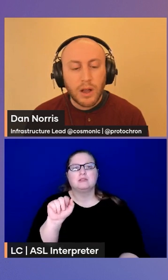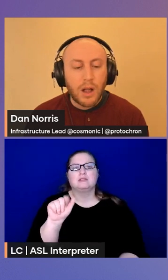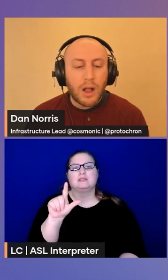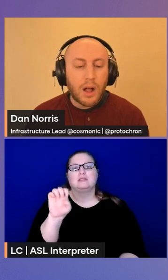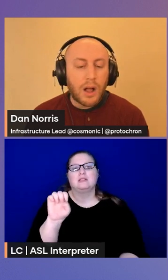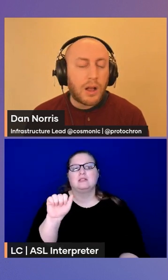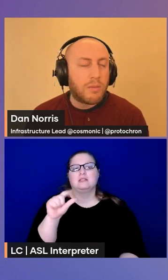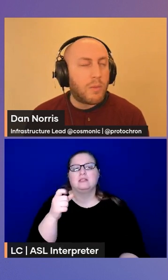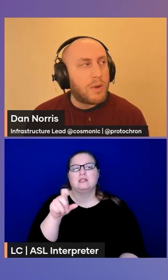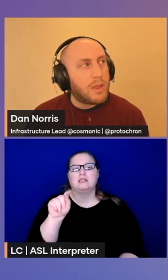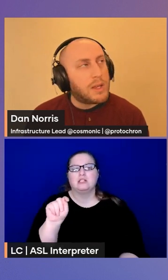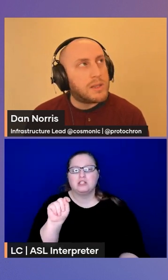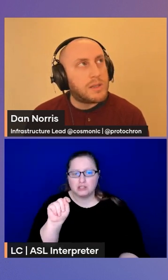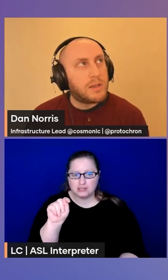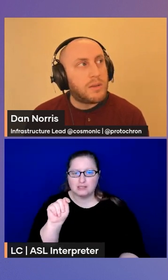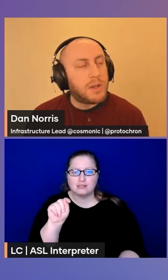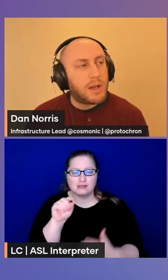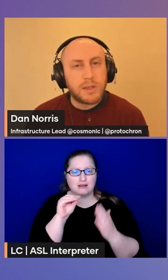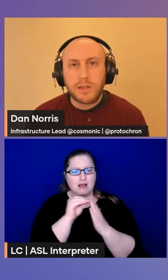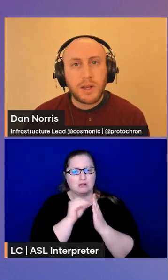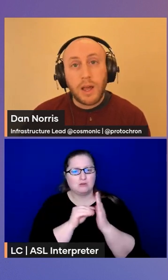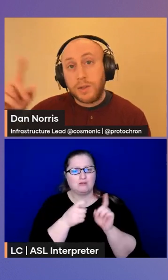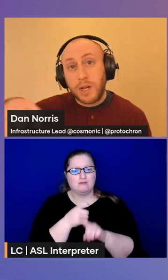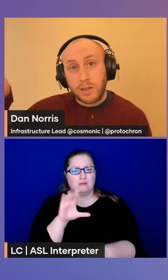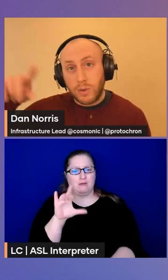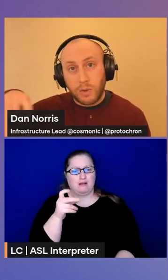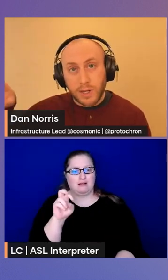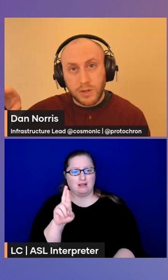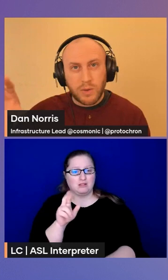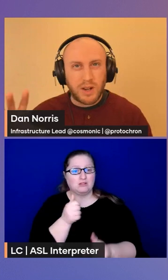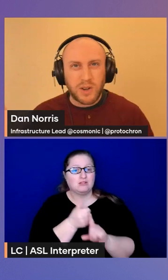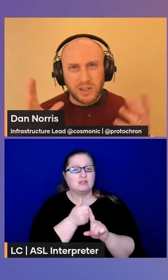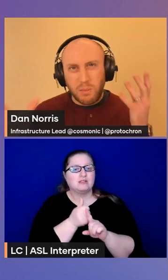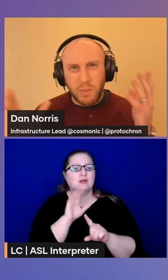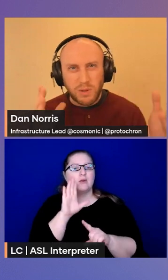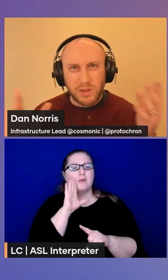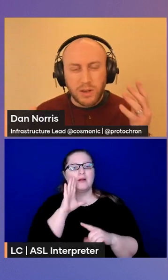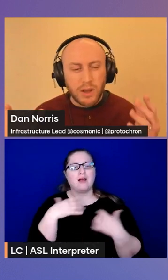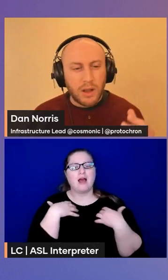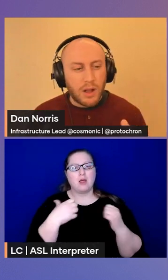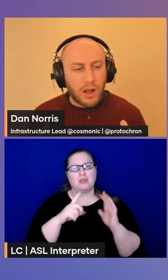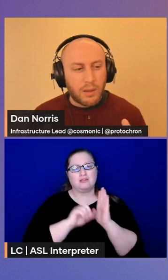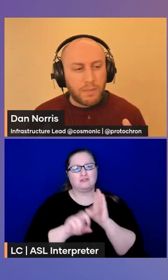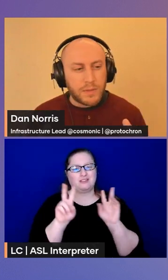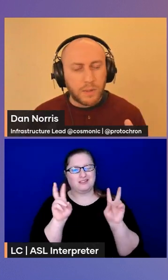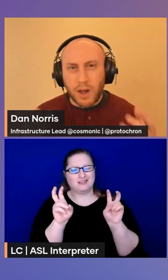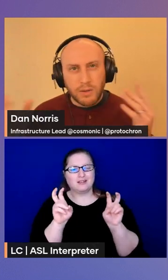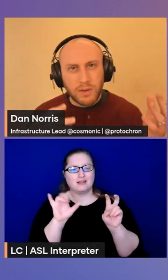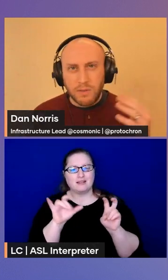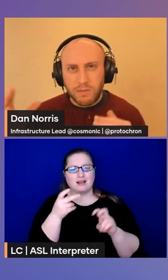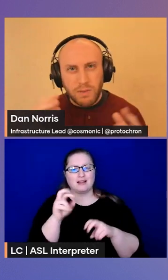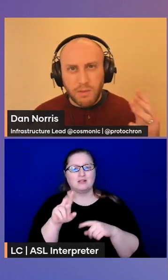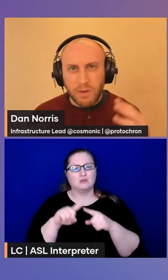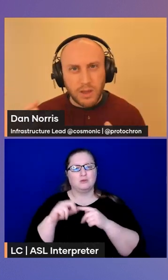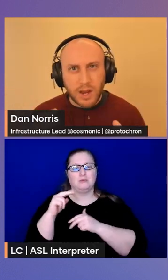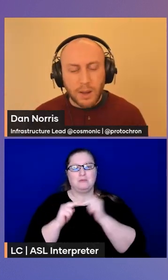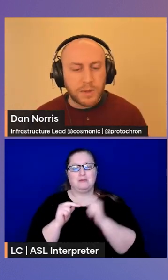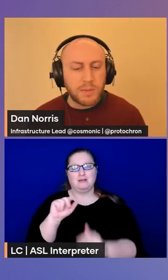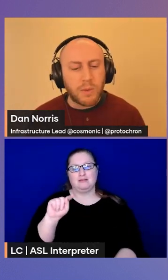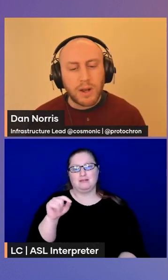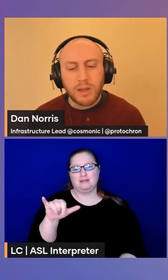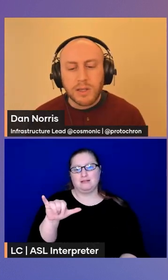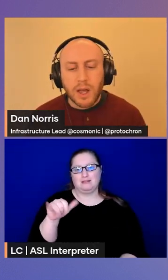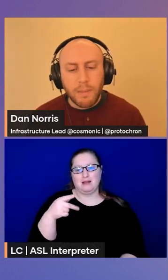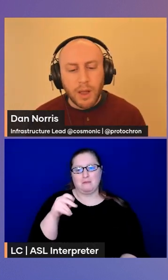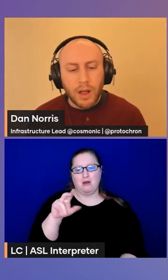cluster. One of the things that Cilium does is it health checks the whole cluster, right? It tries to build a topography of everything that happens to be